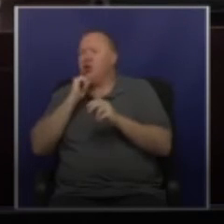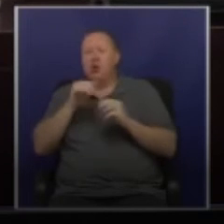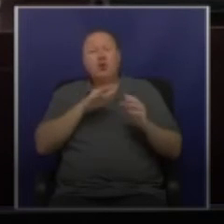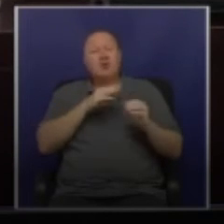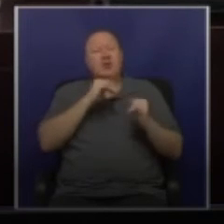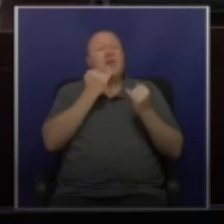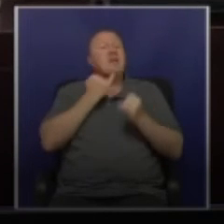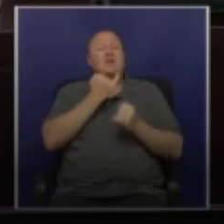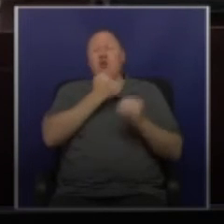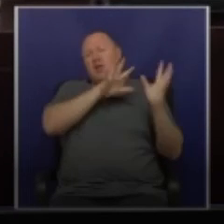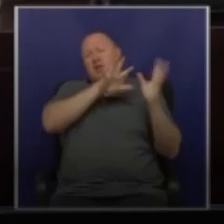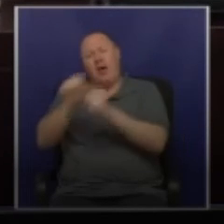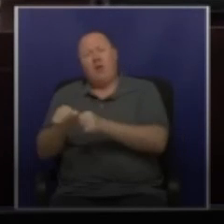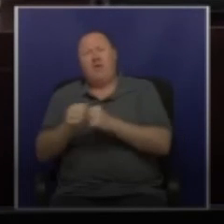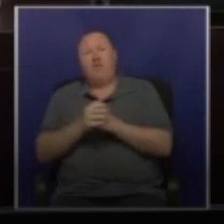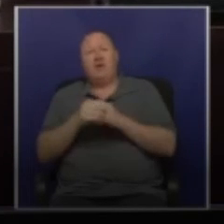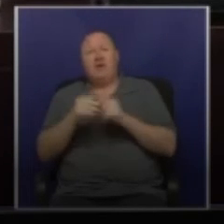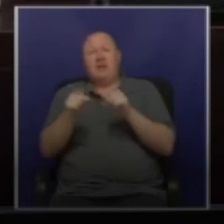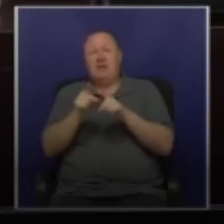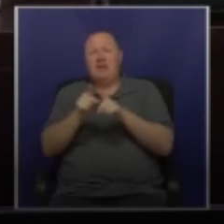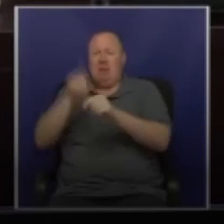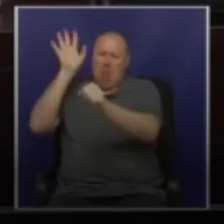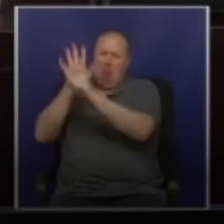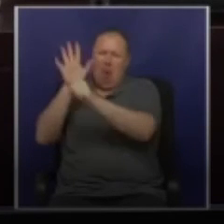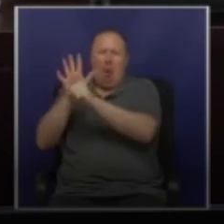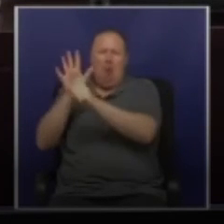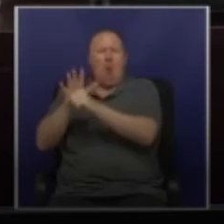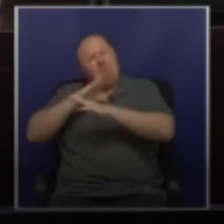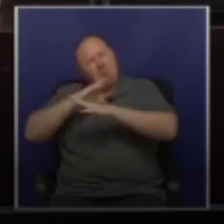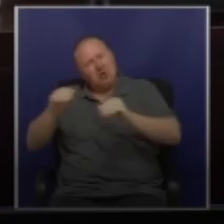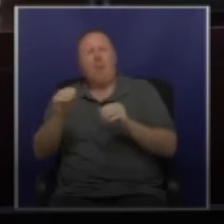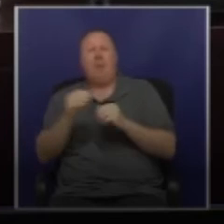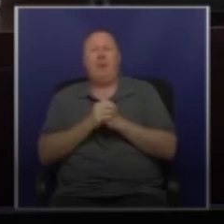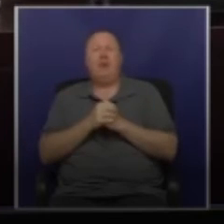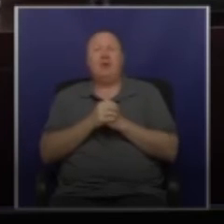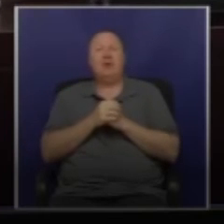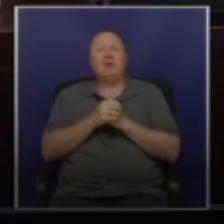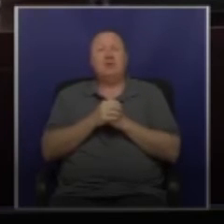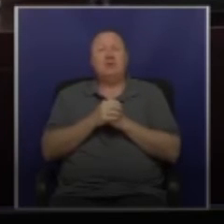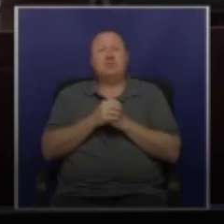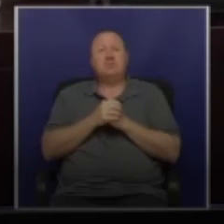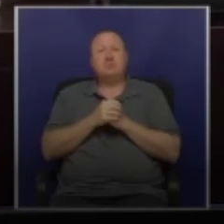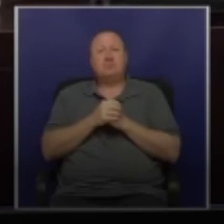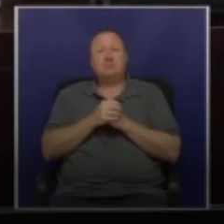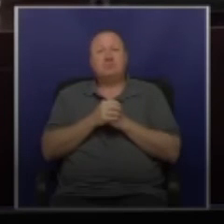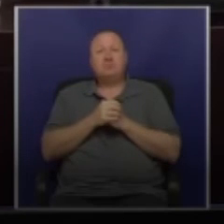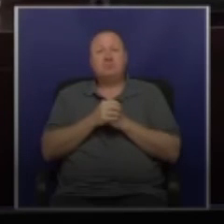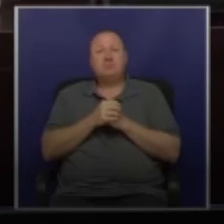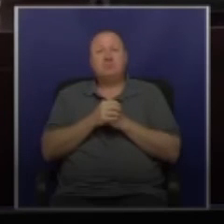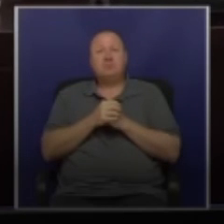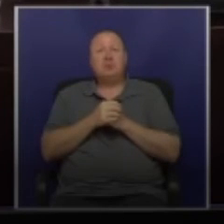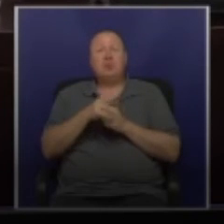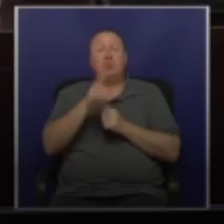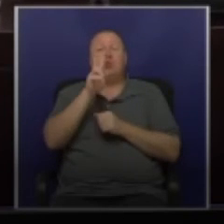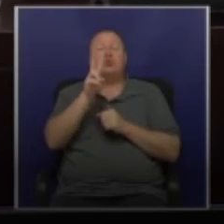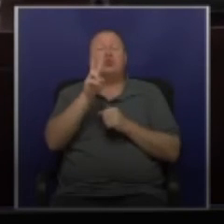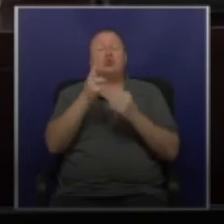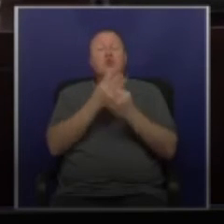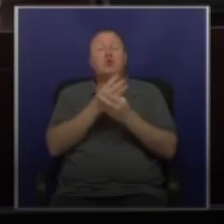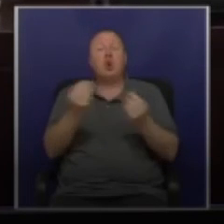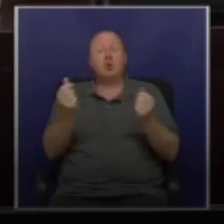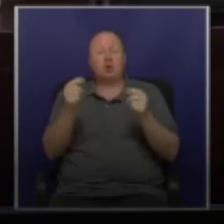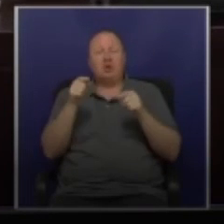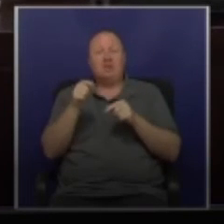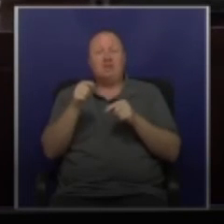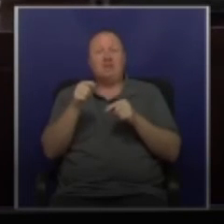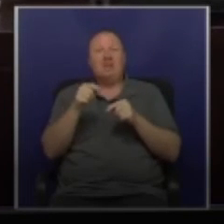of unyielding retaliation for crimes perpetrated by terrorists, and that through a two-state solution, both Israel and